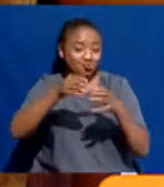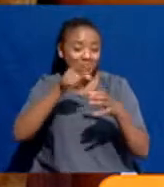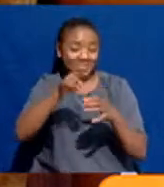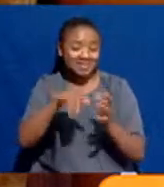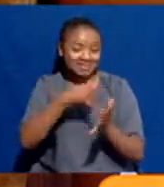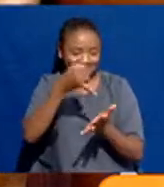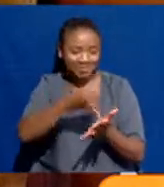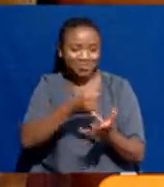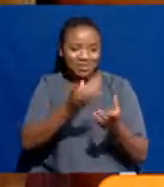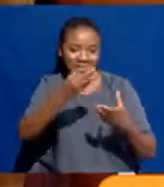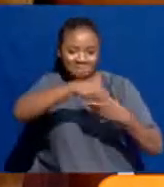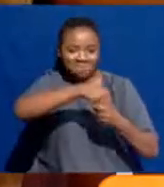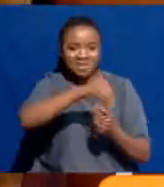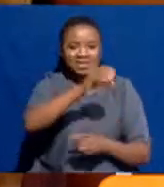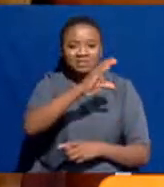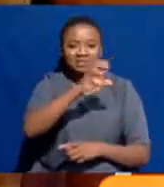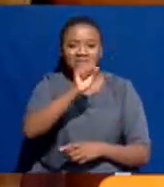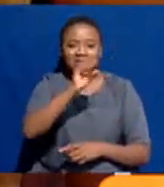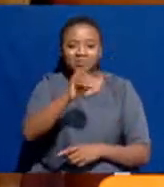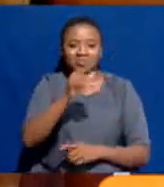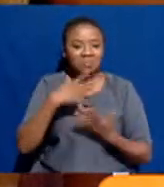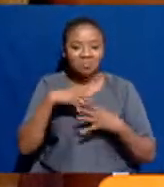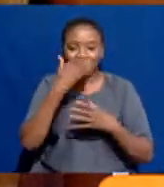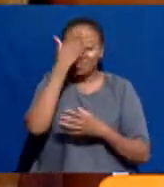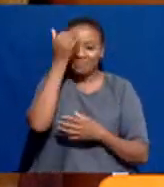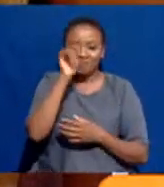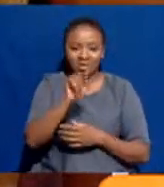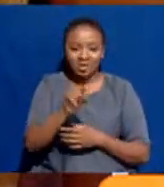been talking, they have been,